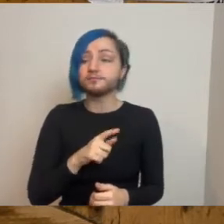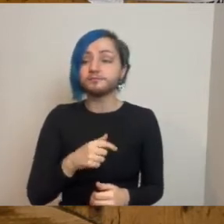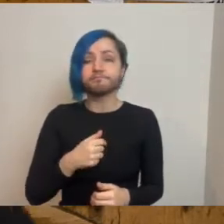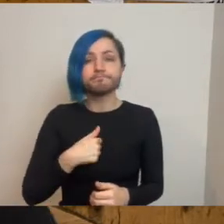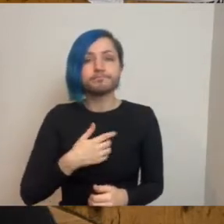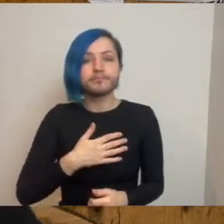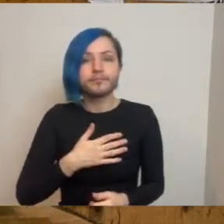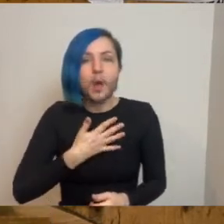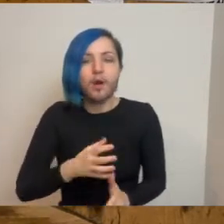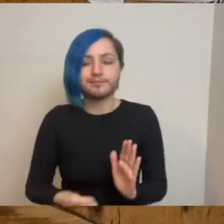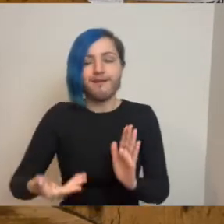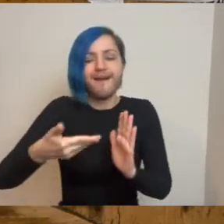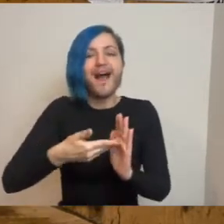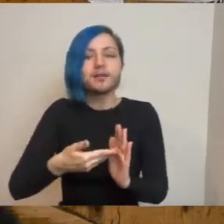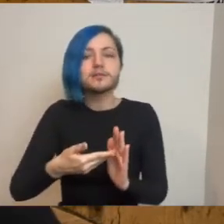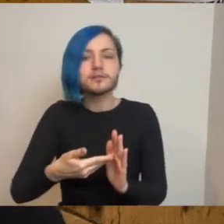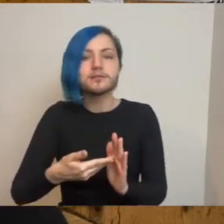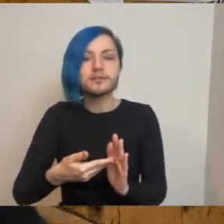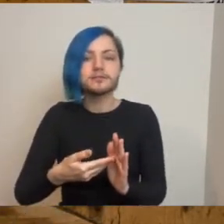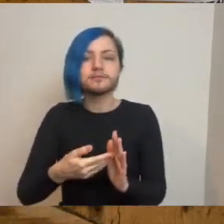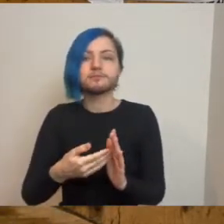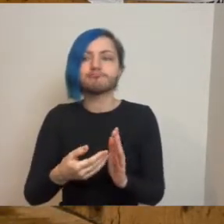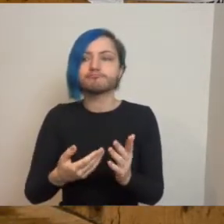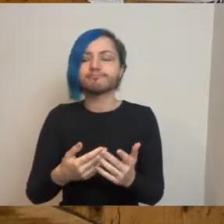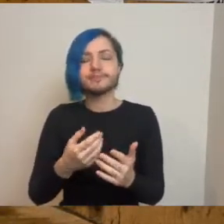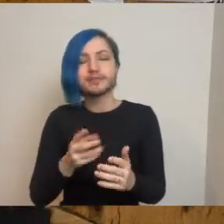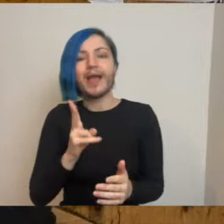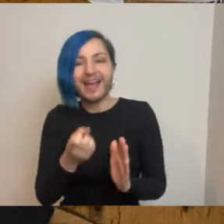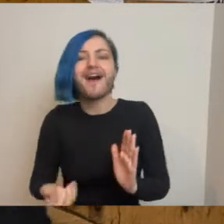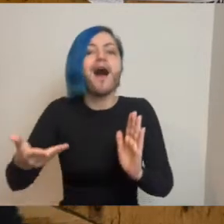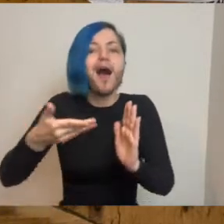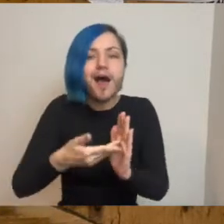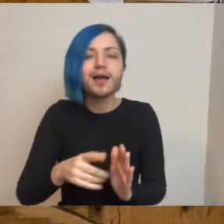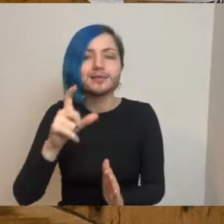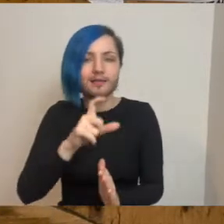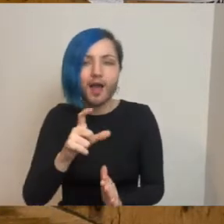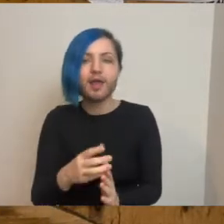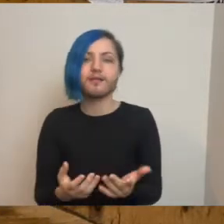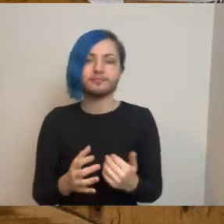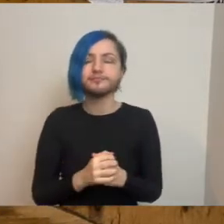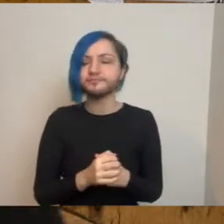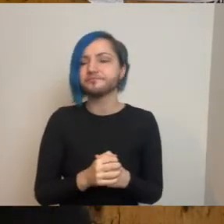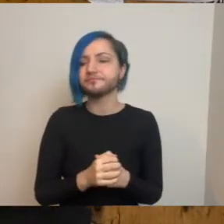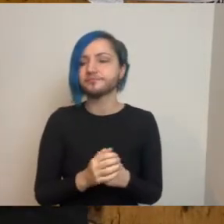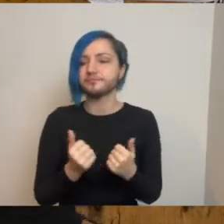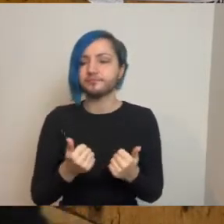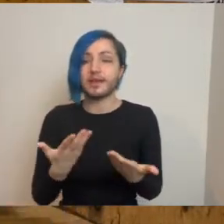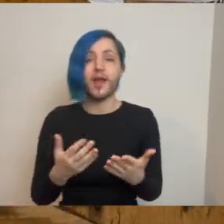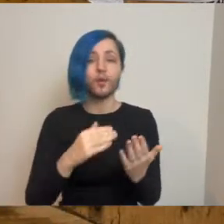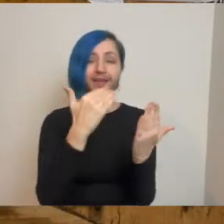have I'm adding another layer of colors and another part. Now look, I'm bringing in